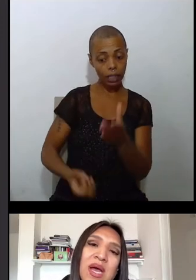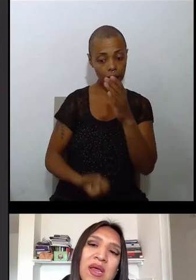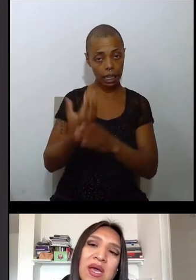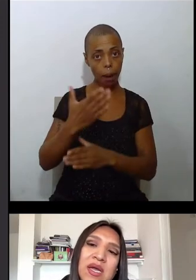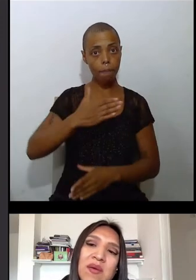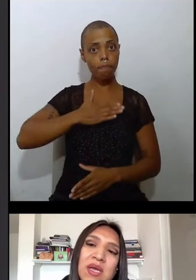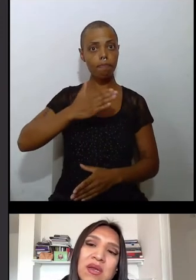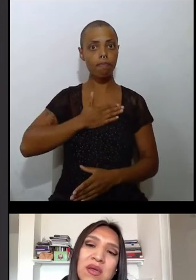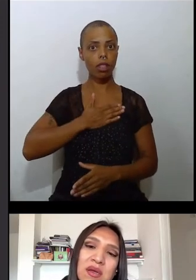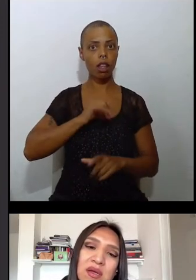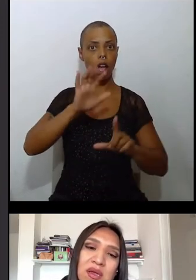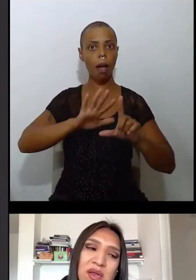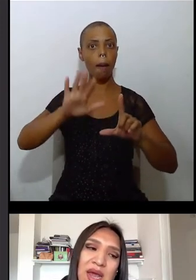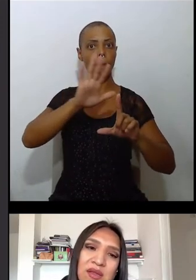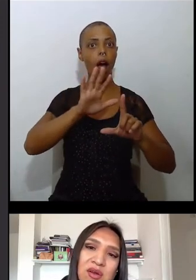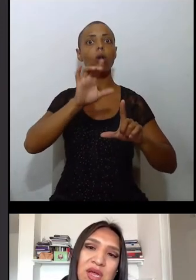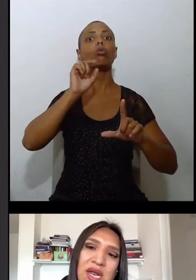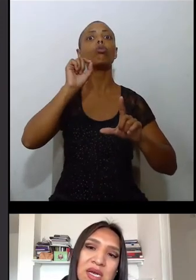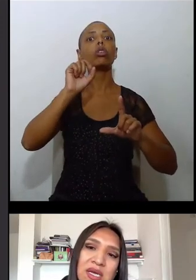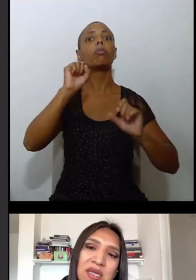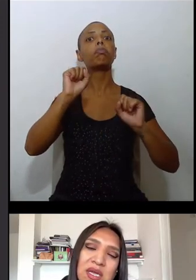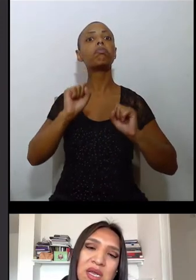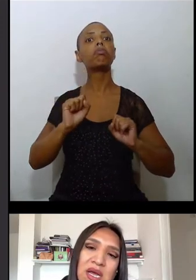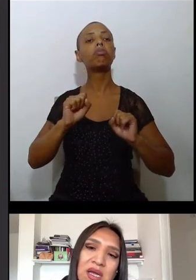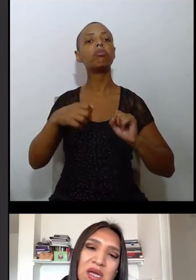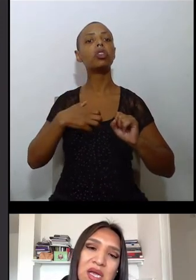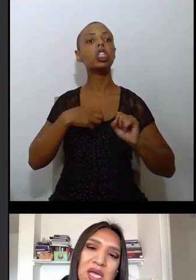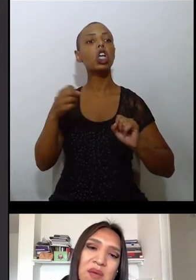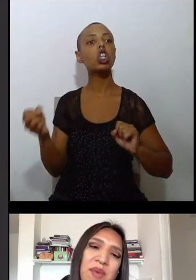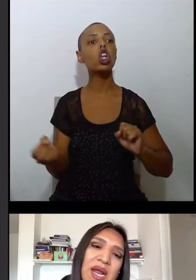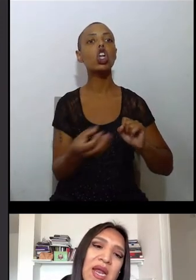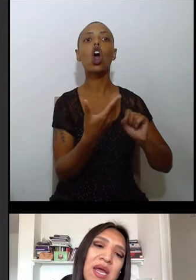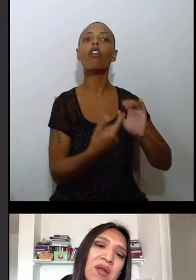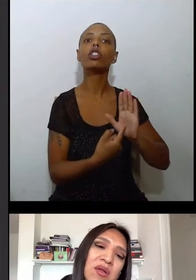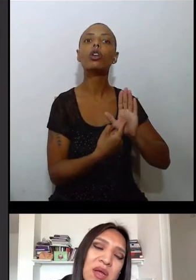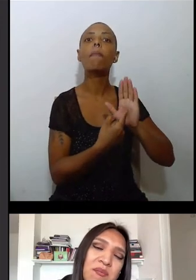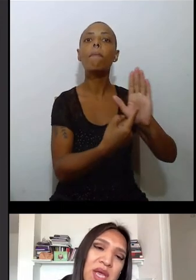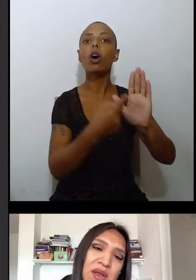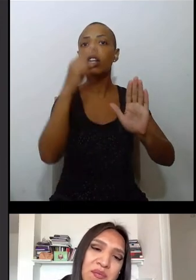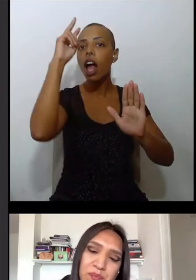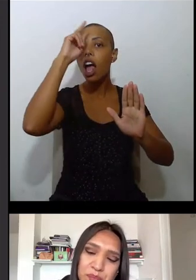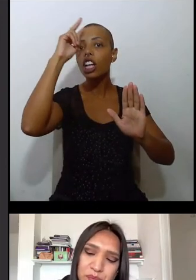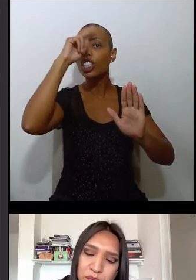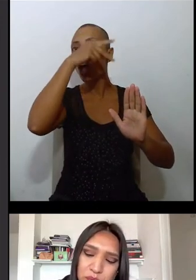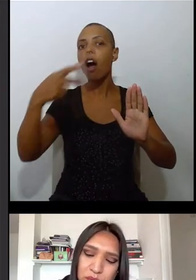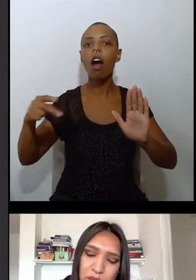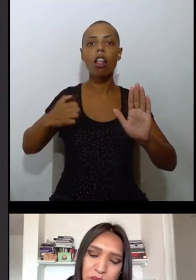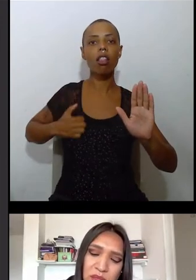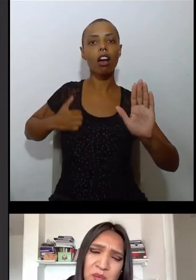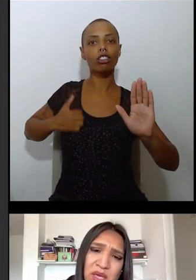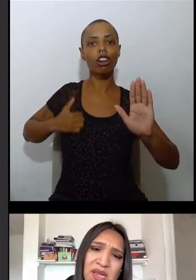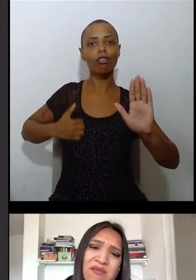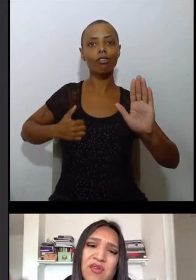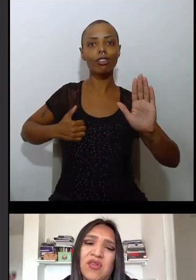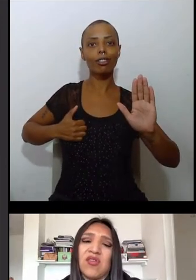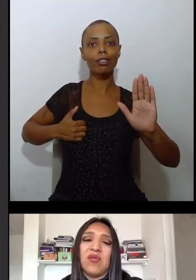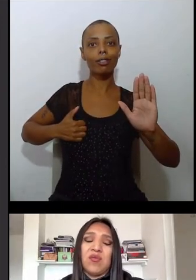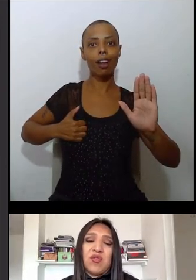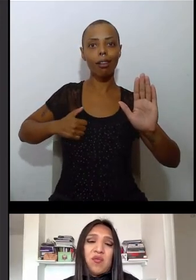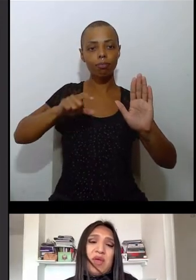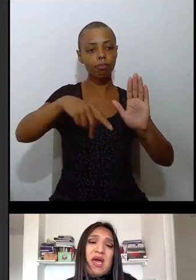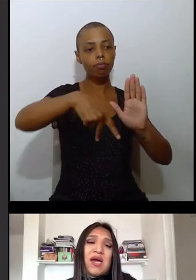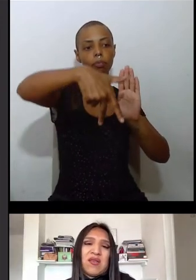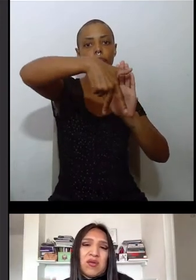produce my own images and my own belief in terms of how to write